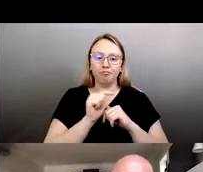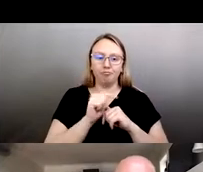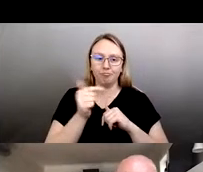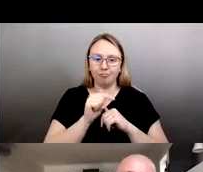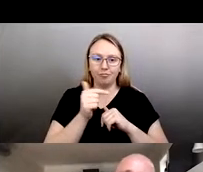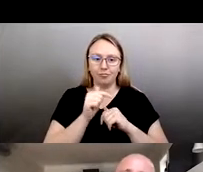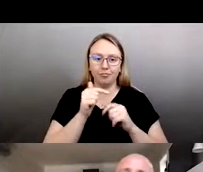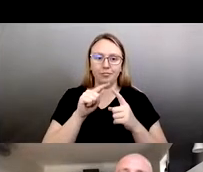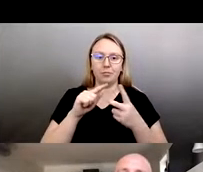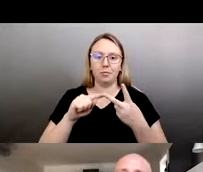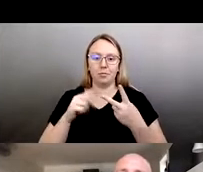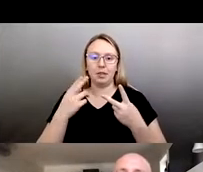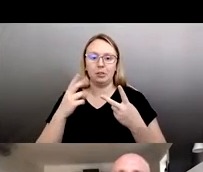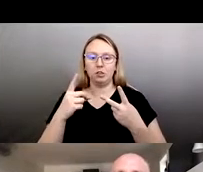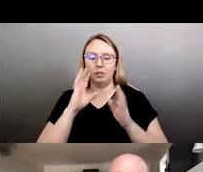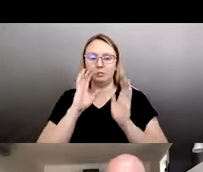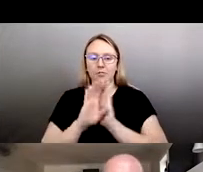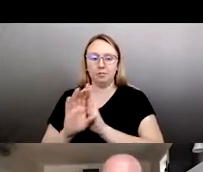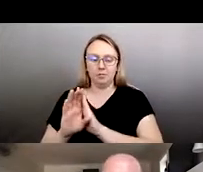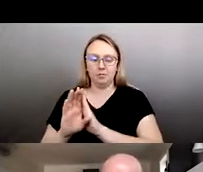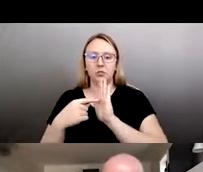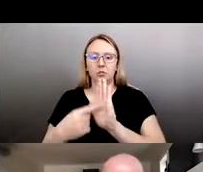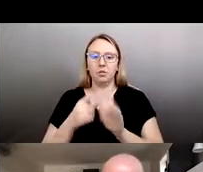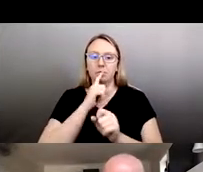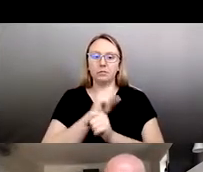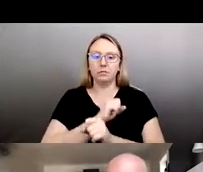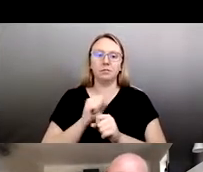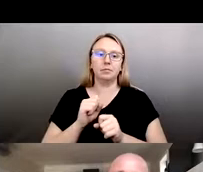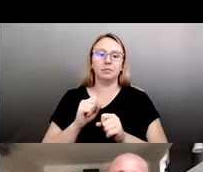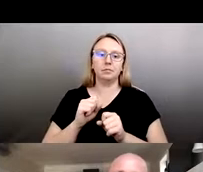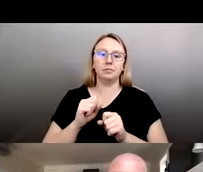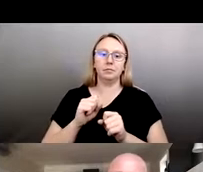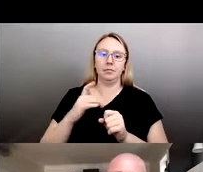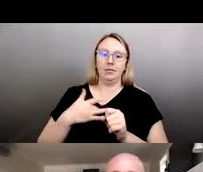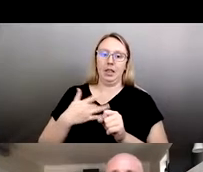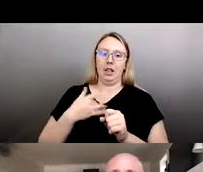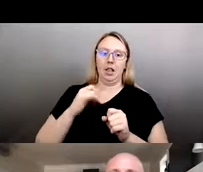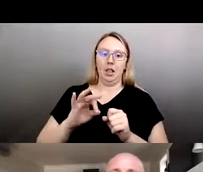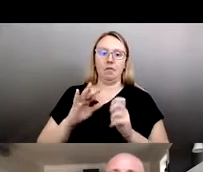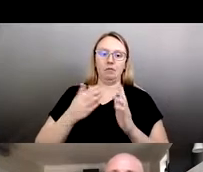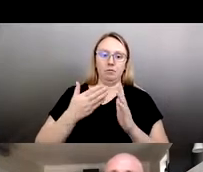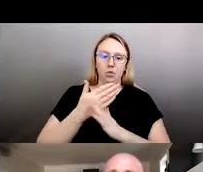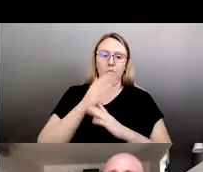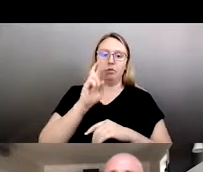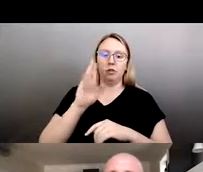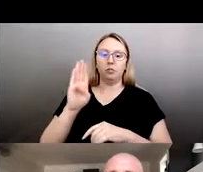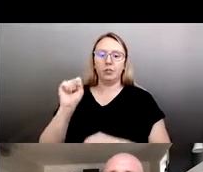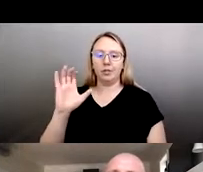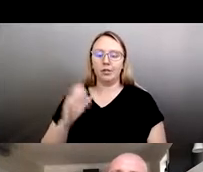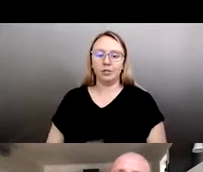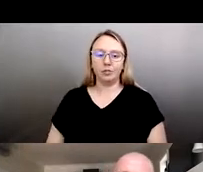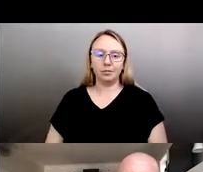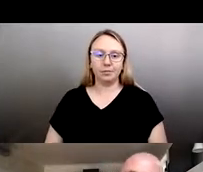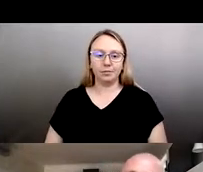to HD footage that shows you the actual feeling of walking through the Roger Brown Study Collection.